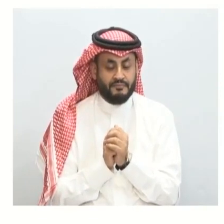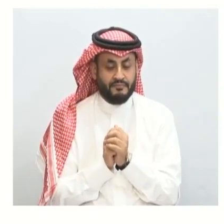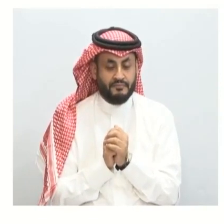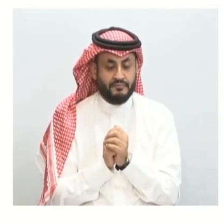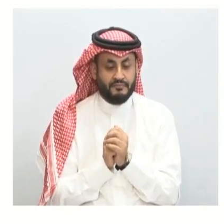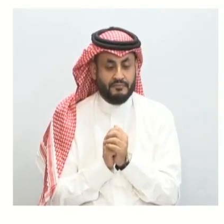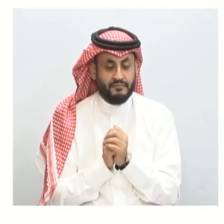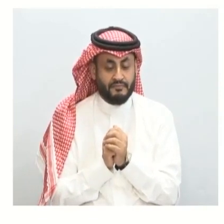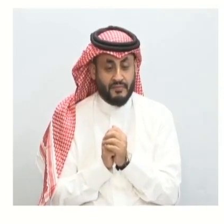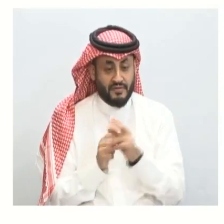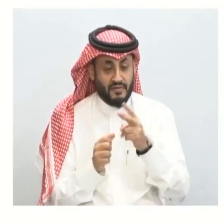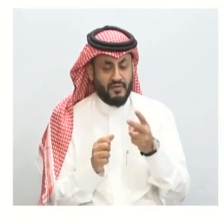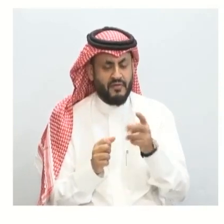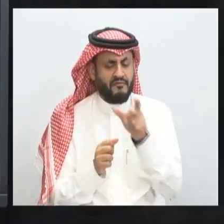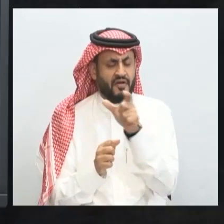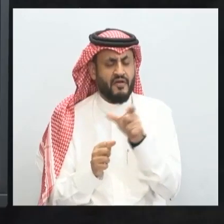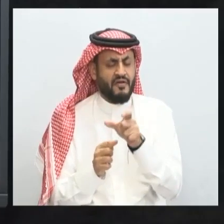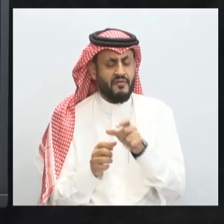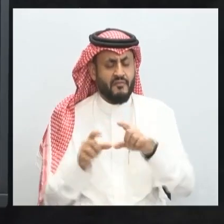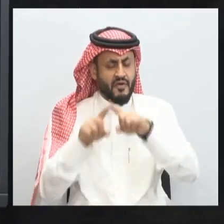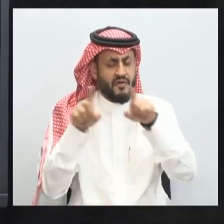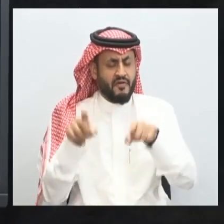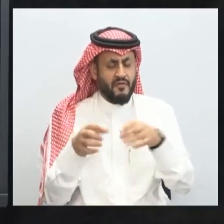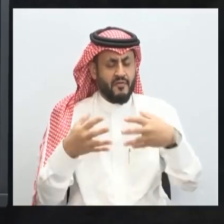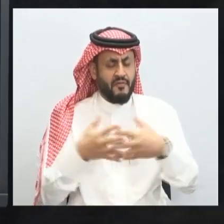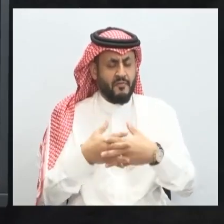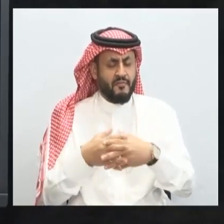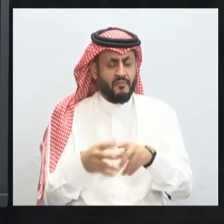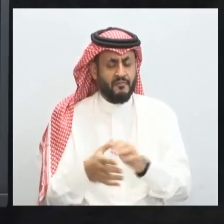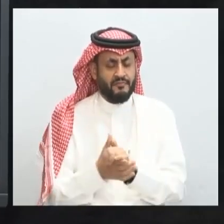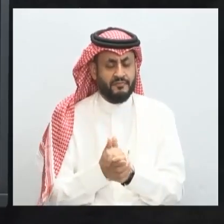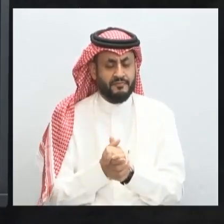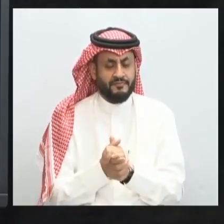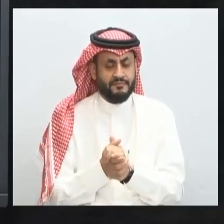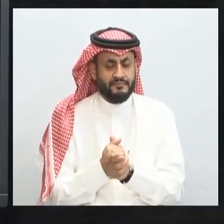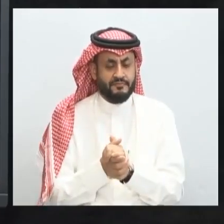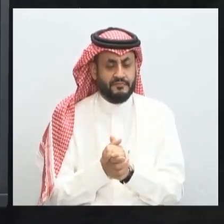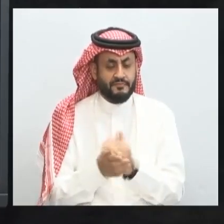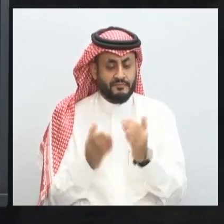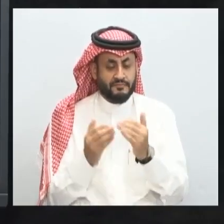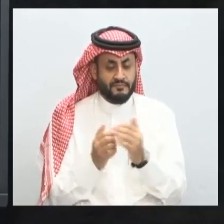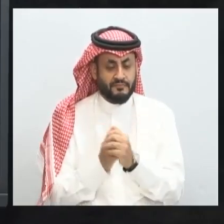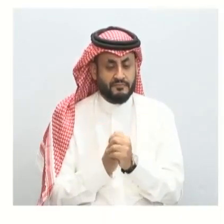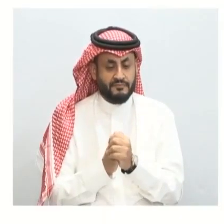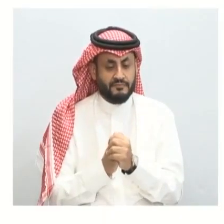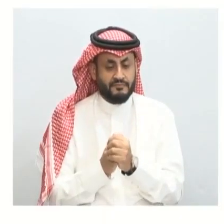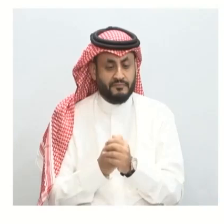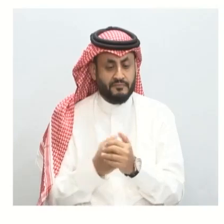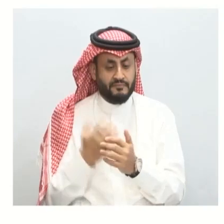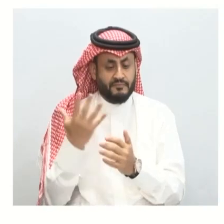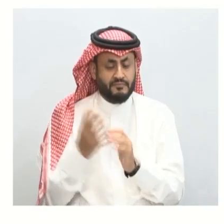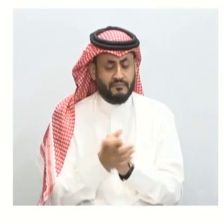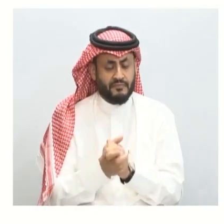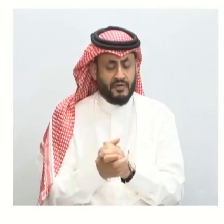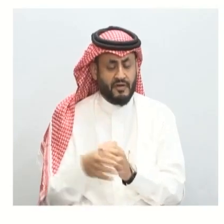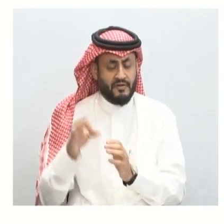different devices that monitor for different signals. Now, optimistic is a clear word, which